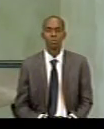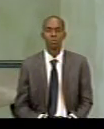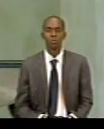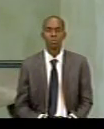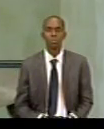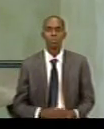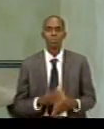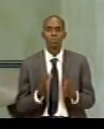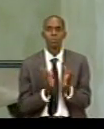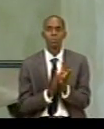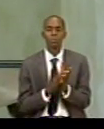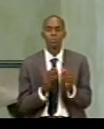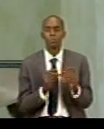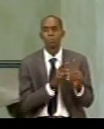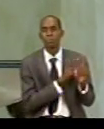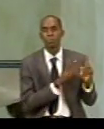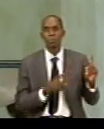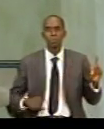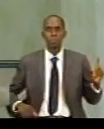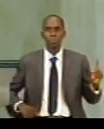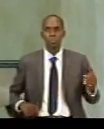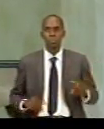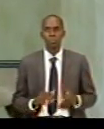Praise the Lord.